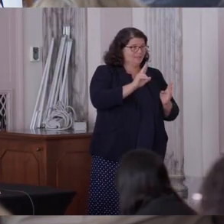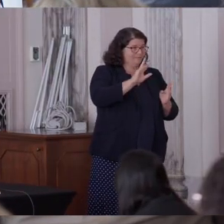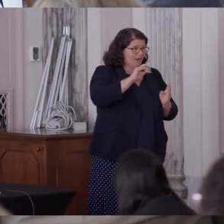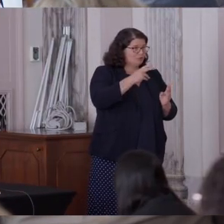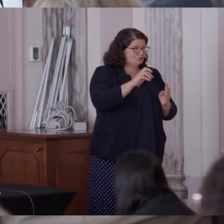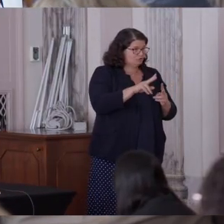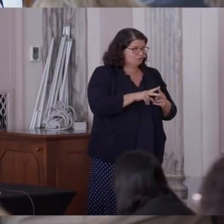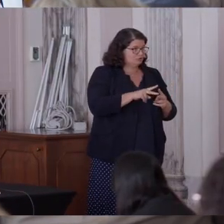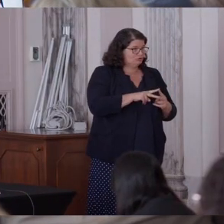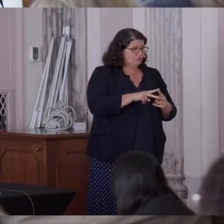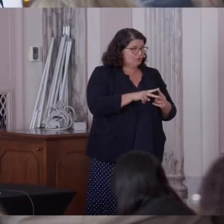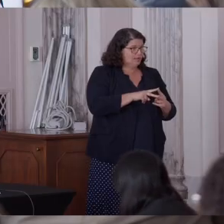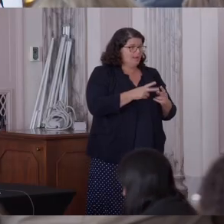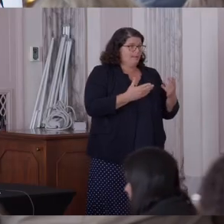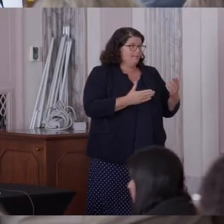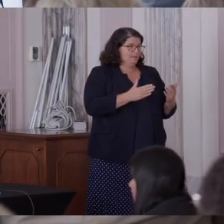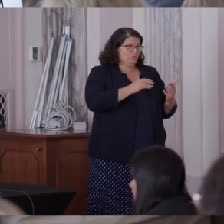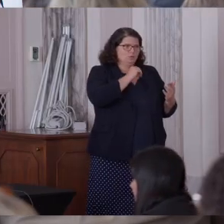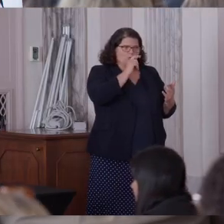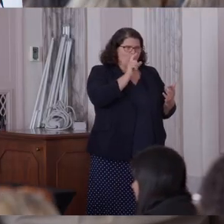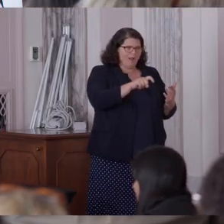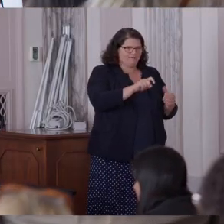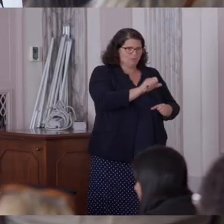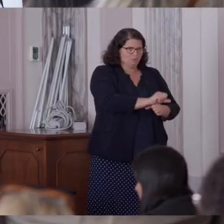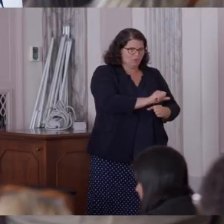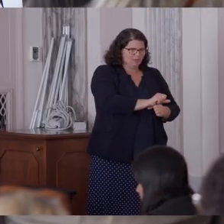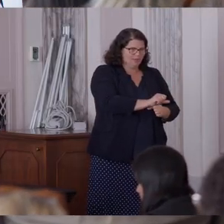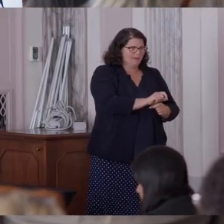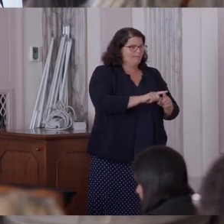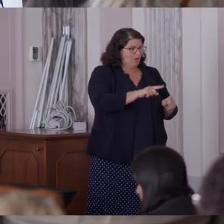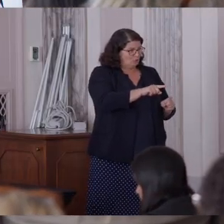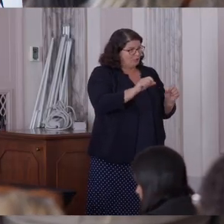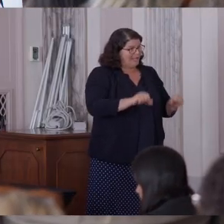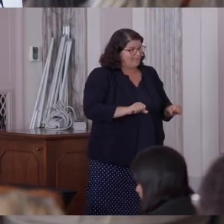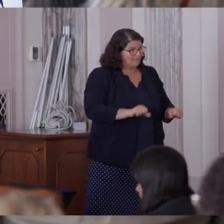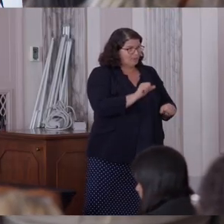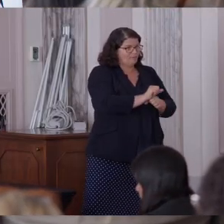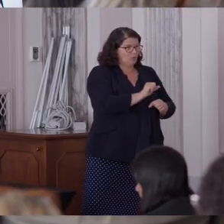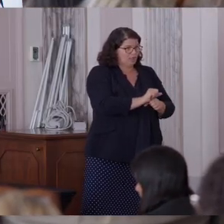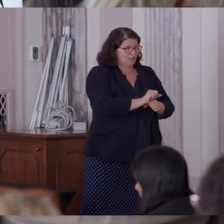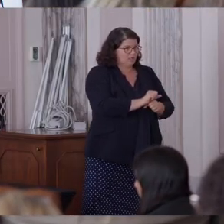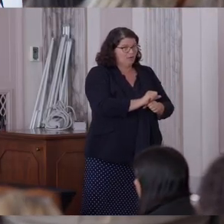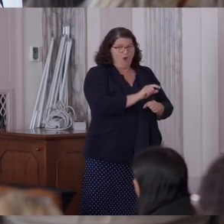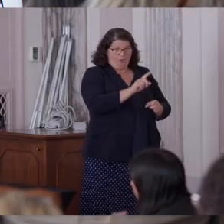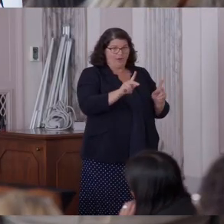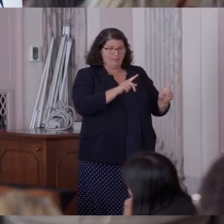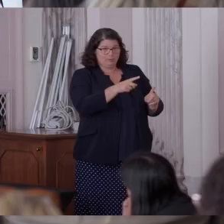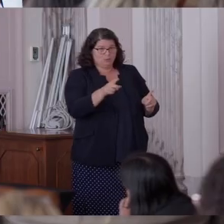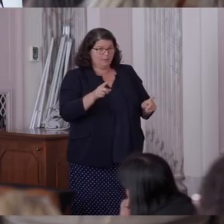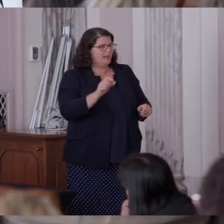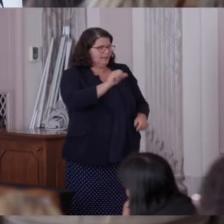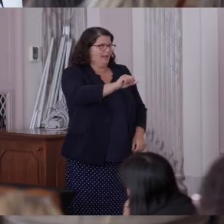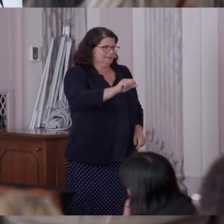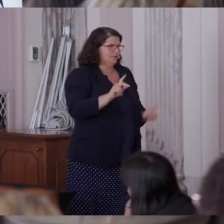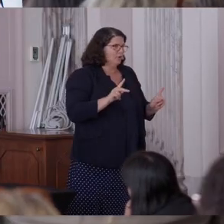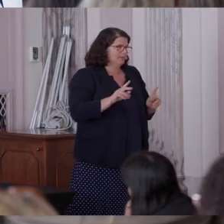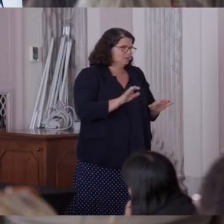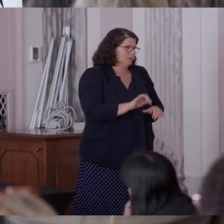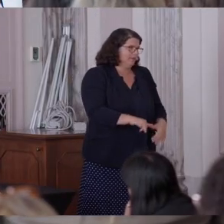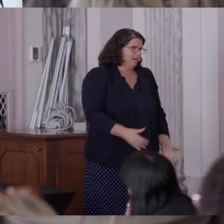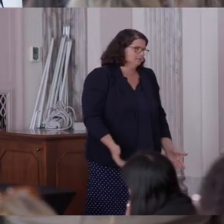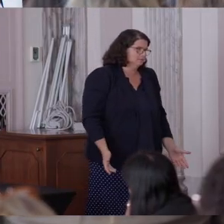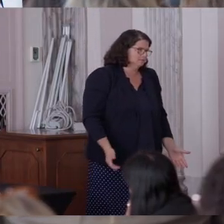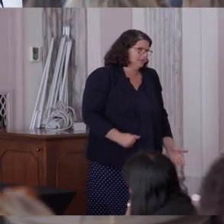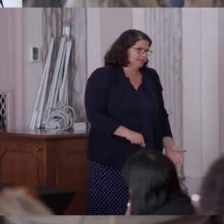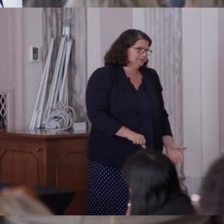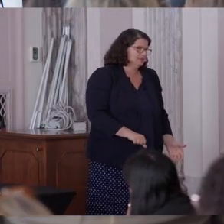have to work, even though you're capable of working. Are there people out there like that? And there are. So I think we need to figure out how to